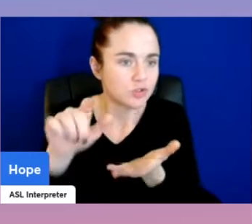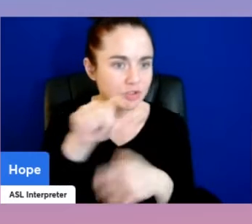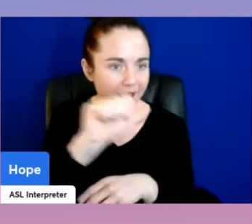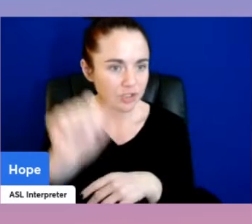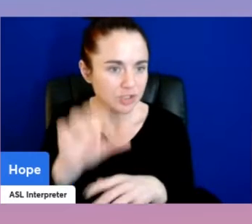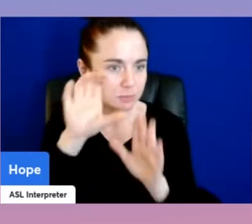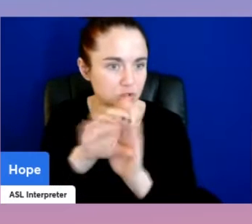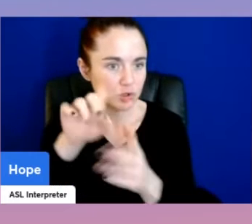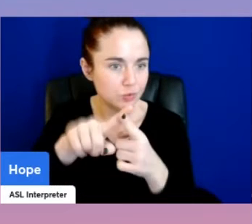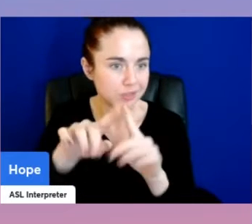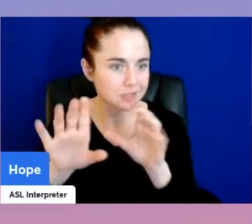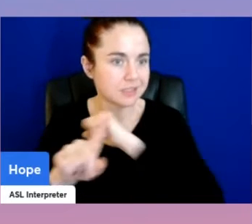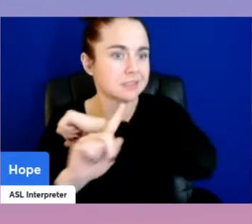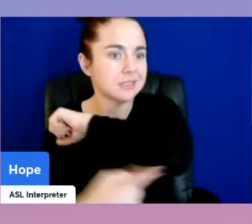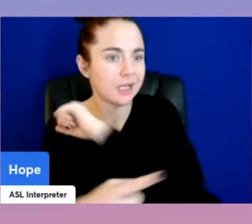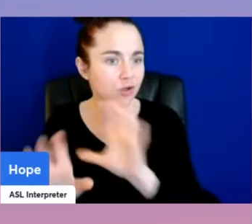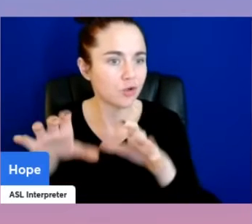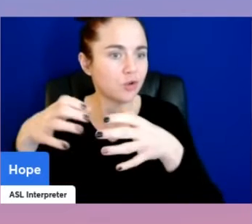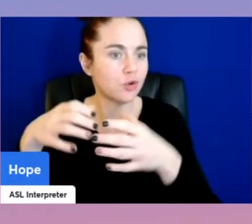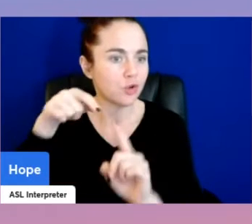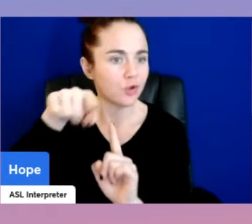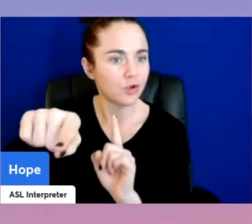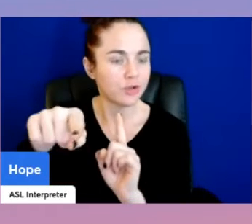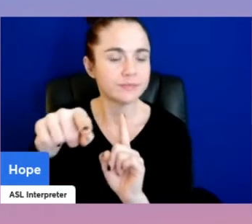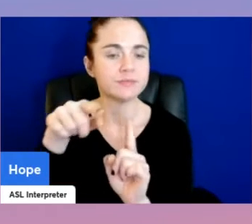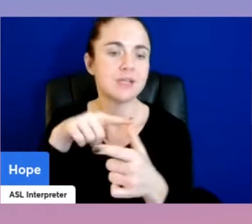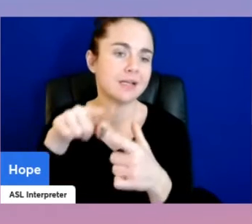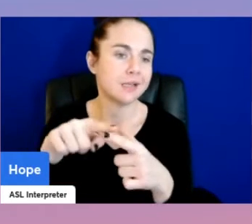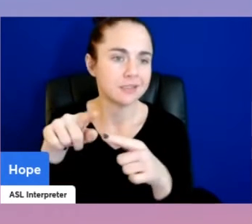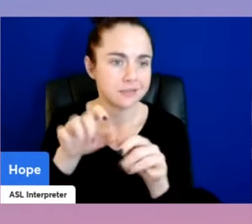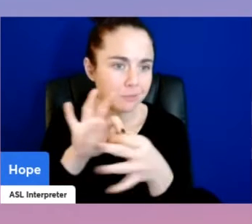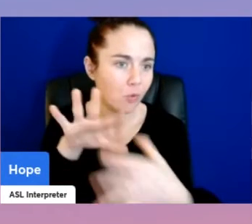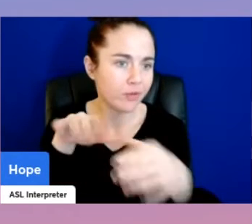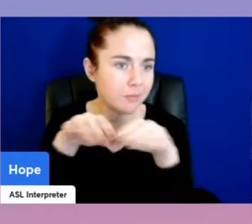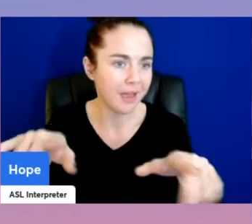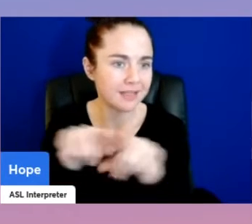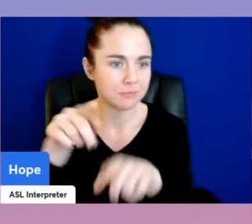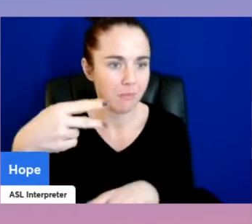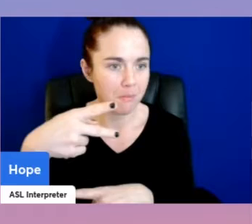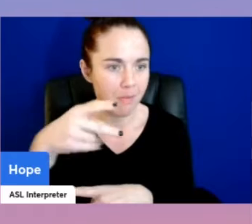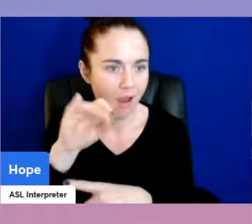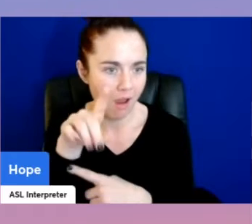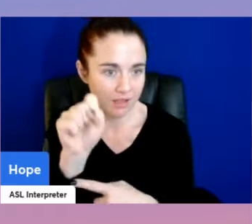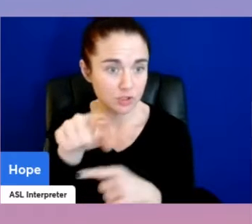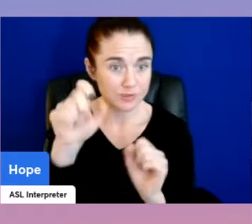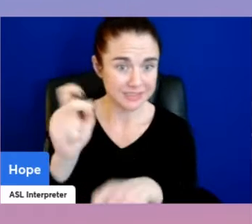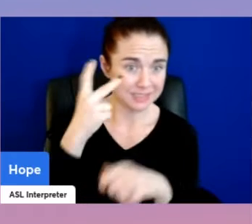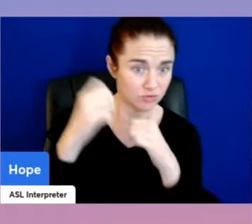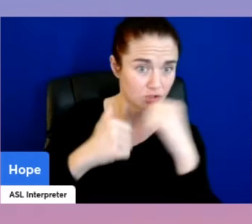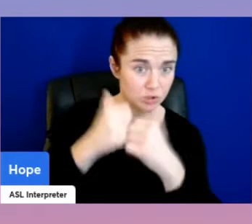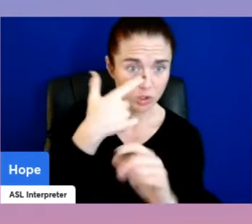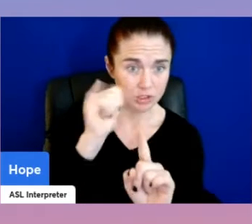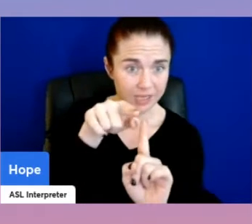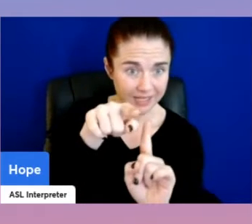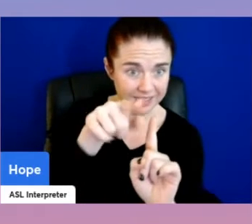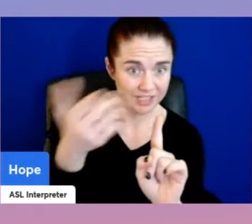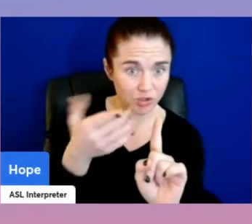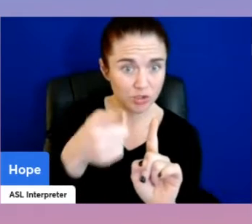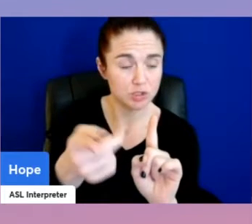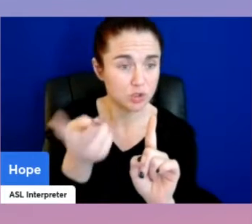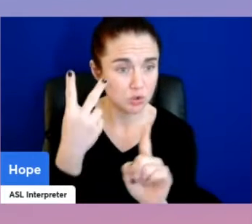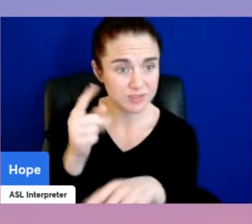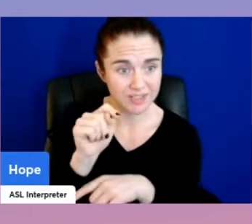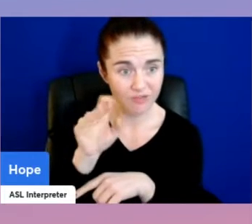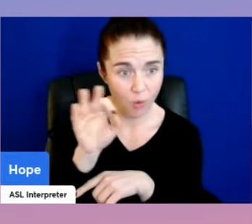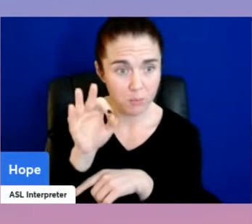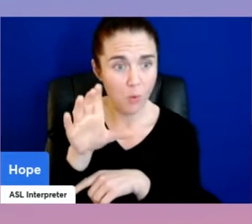and then deploy them as pods within our Kubernetes cluster. The pipeline structure that you'll find, again, we have 2 Terraform code